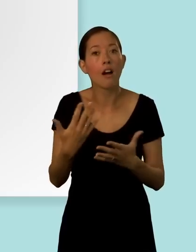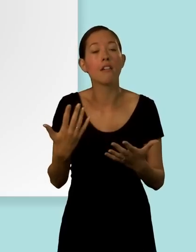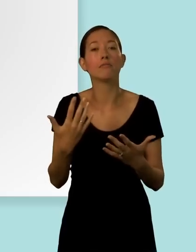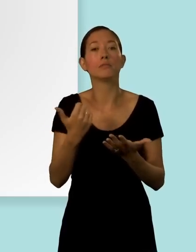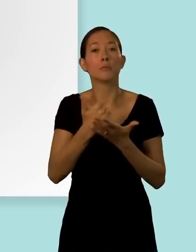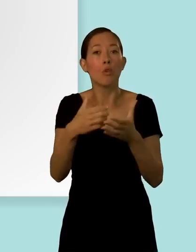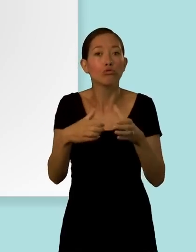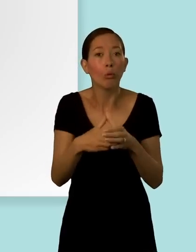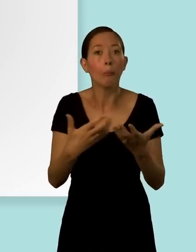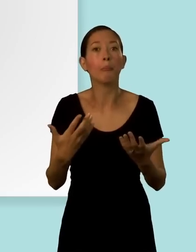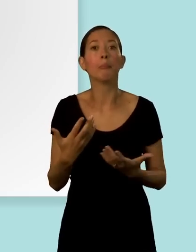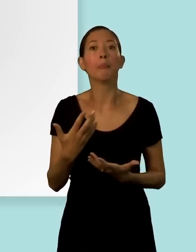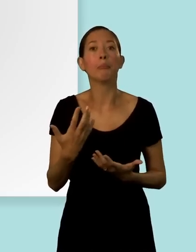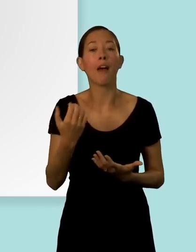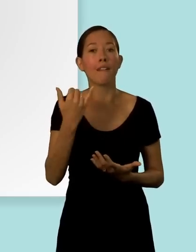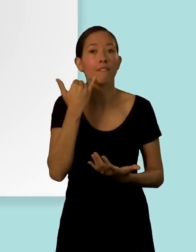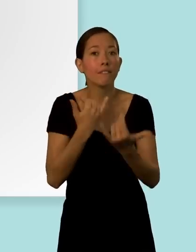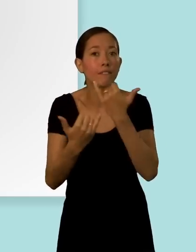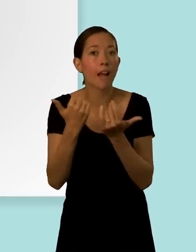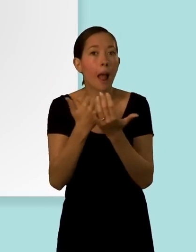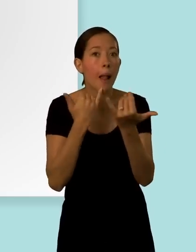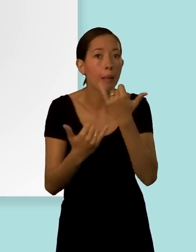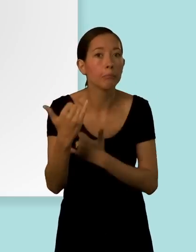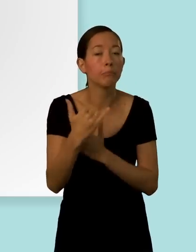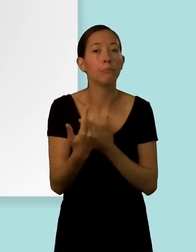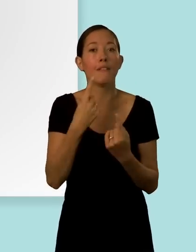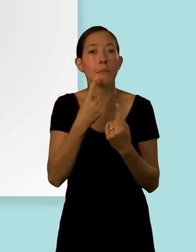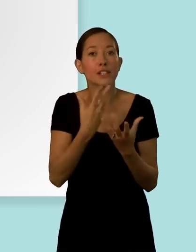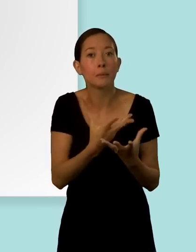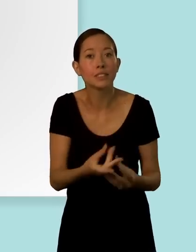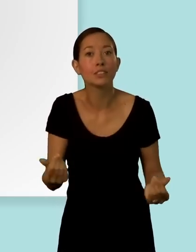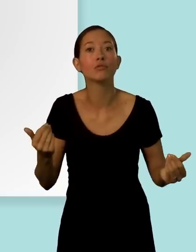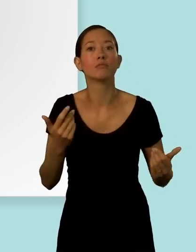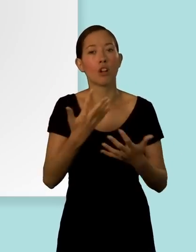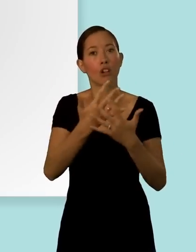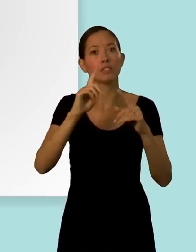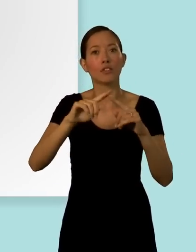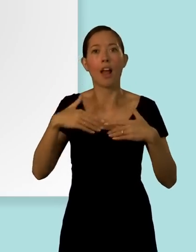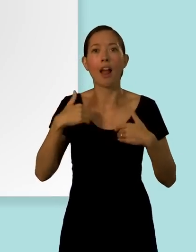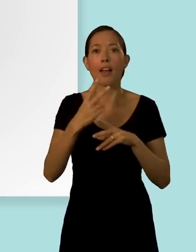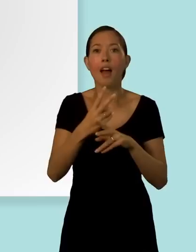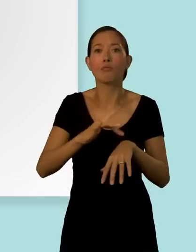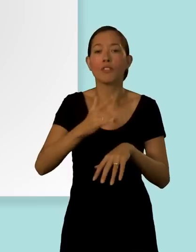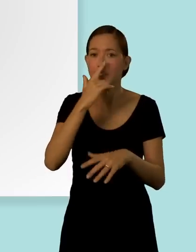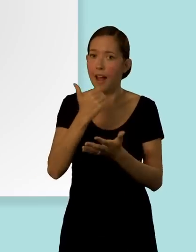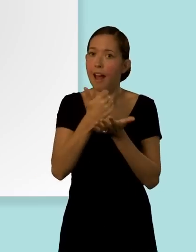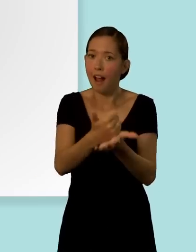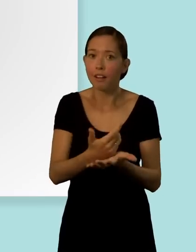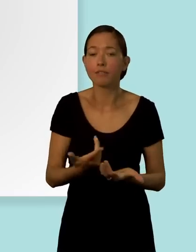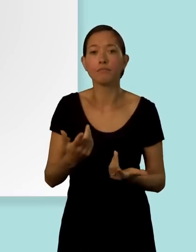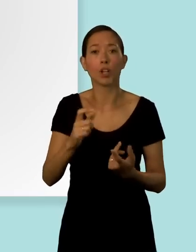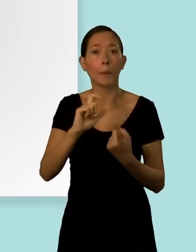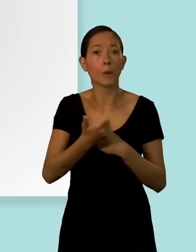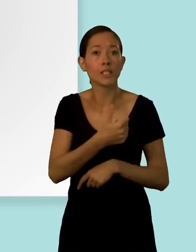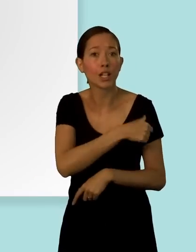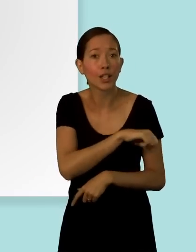These include dementia support workers and support groups, telephone helplines and information materials. Lots of different healthcare